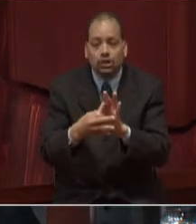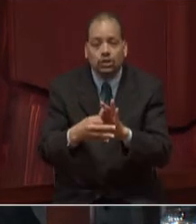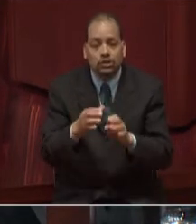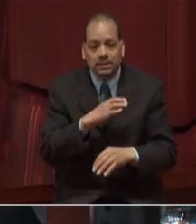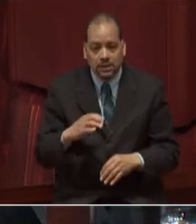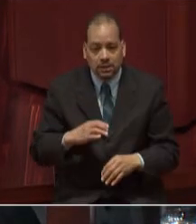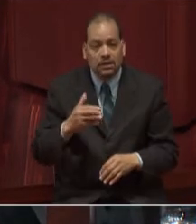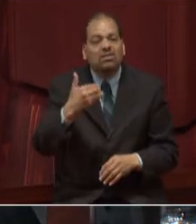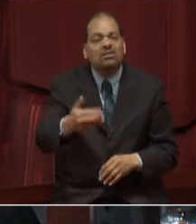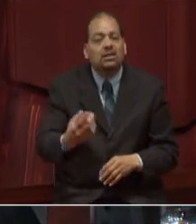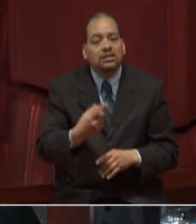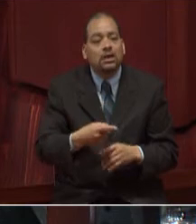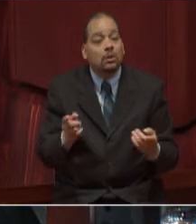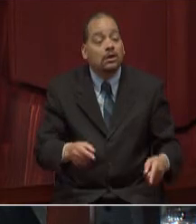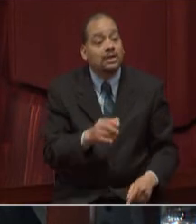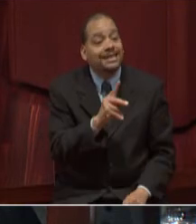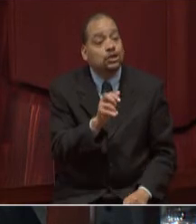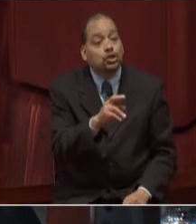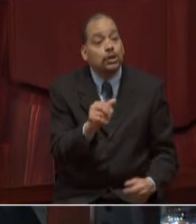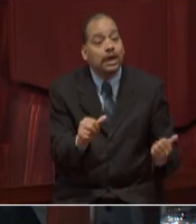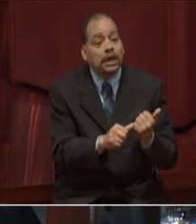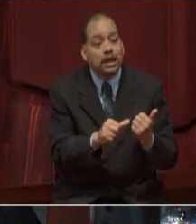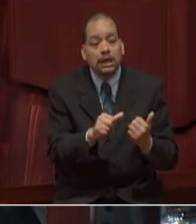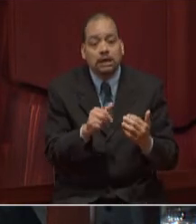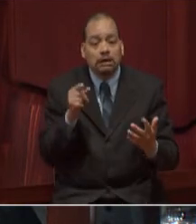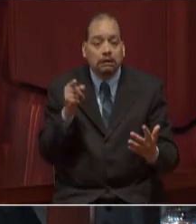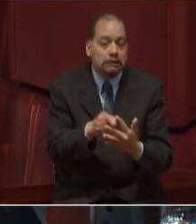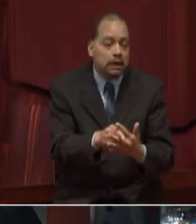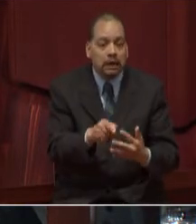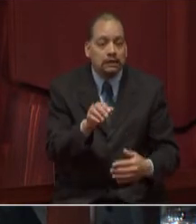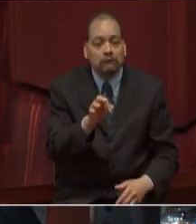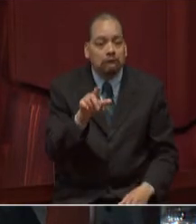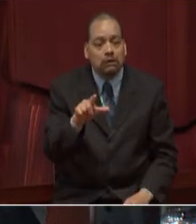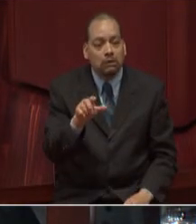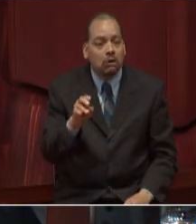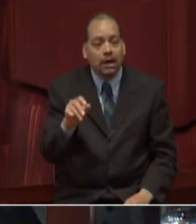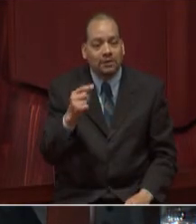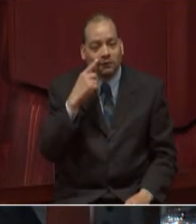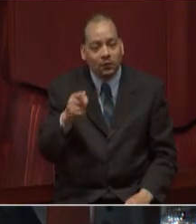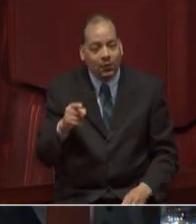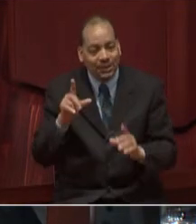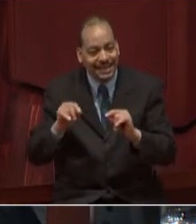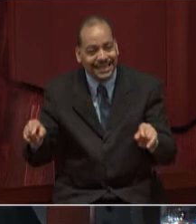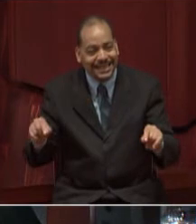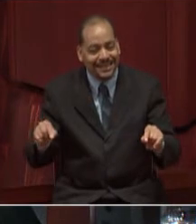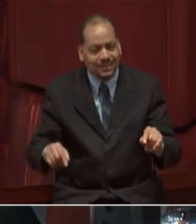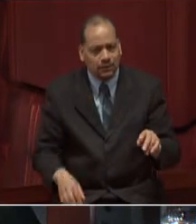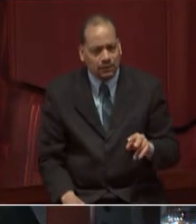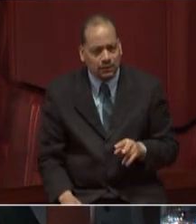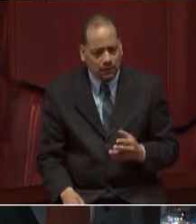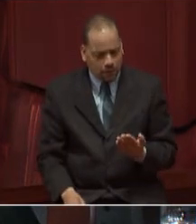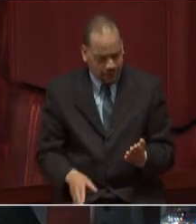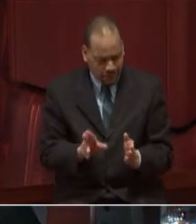fold headline, Kissinger aide attacks Fulbright for leaking. And so,